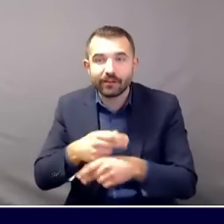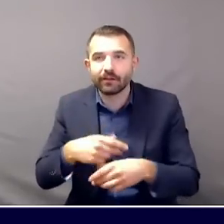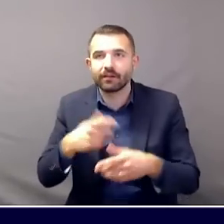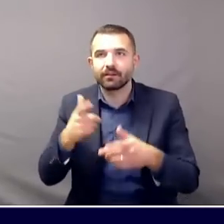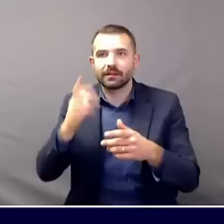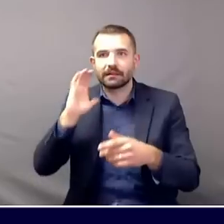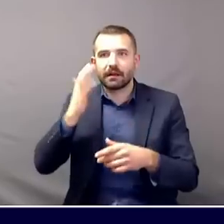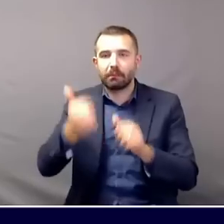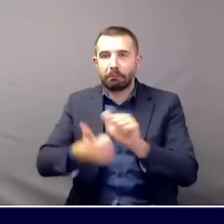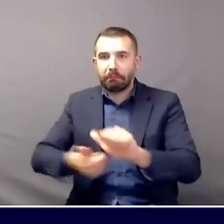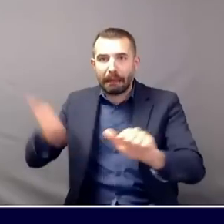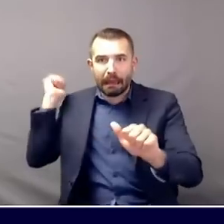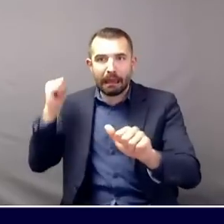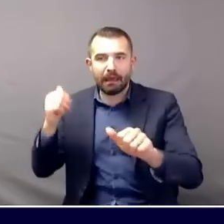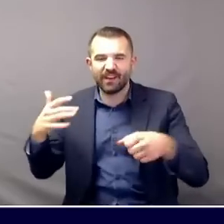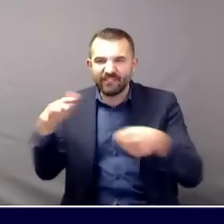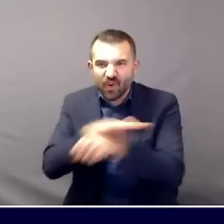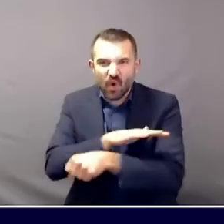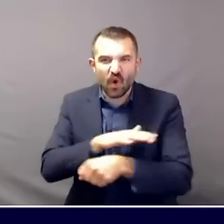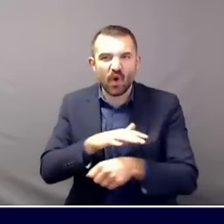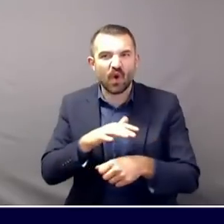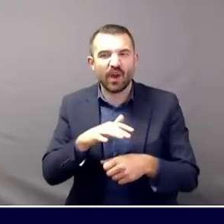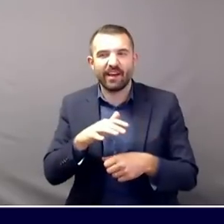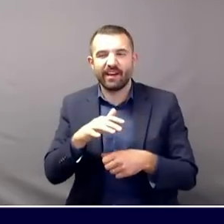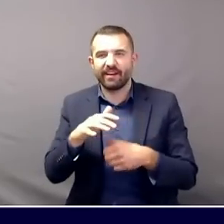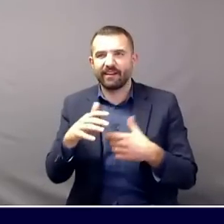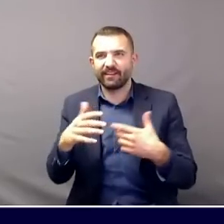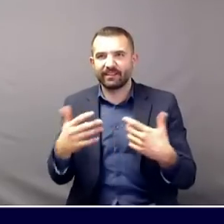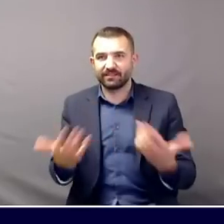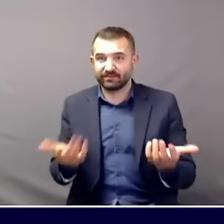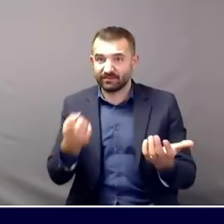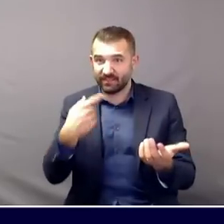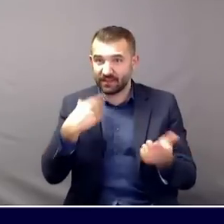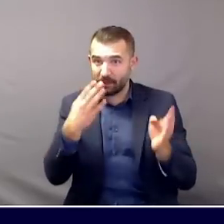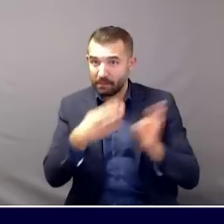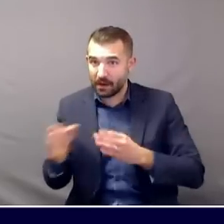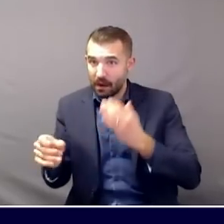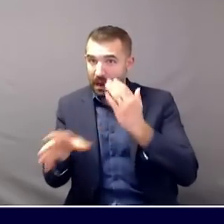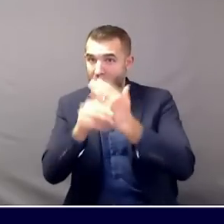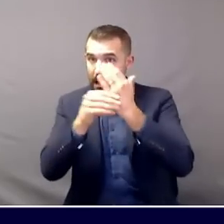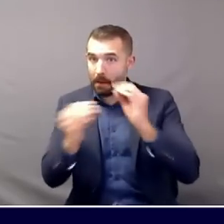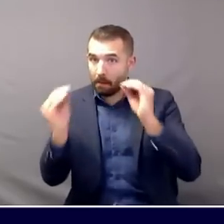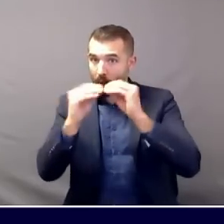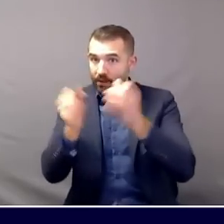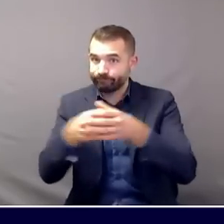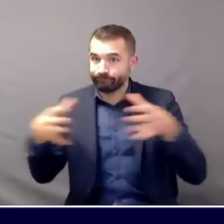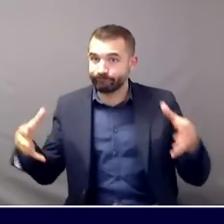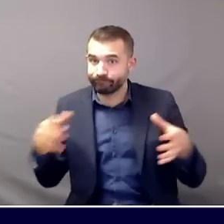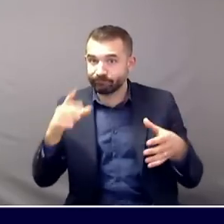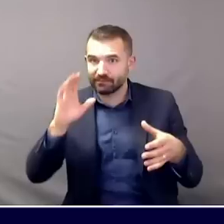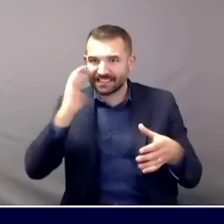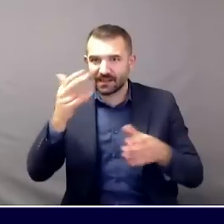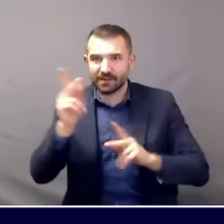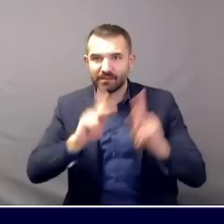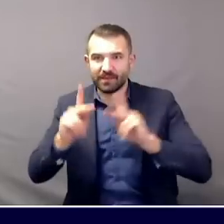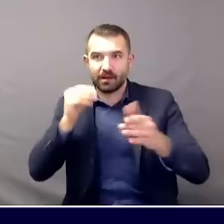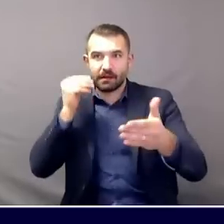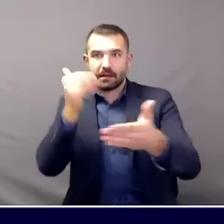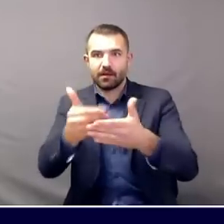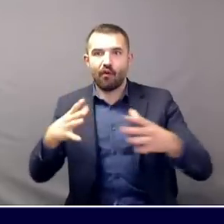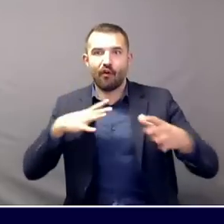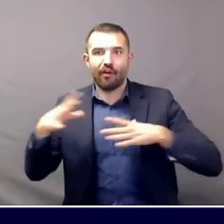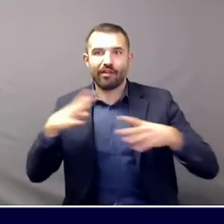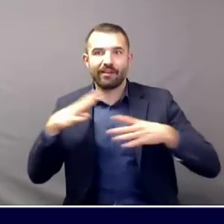you looking to add even more testing sites than were just added? And also, is it too late? Because we're also hearing that